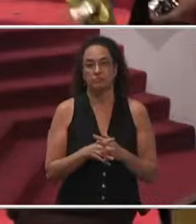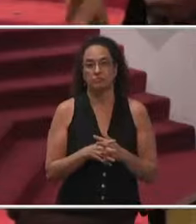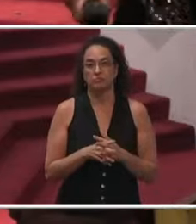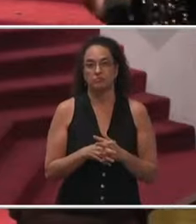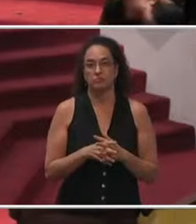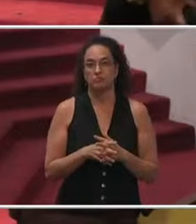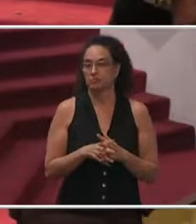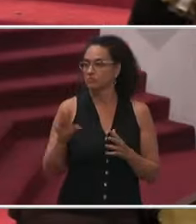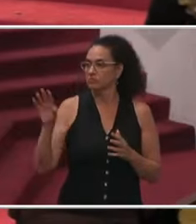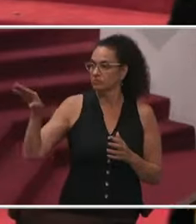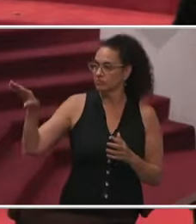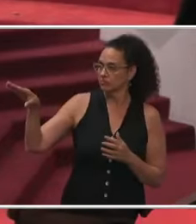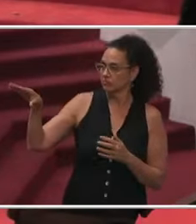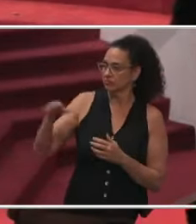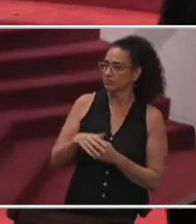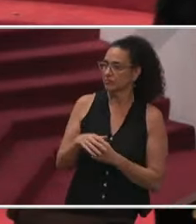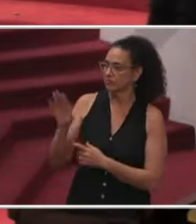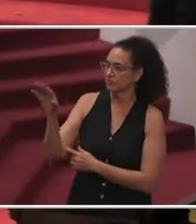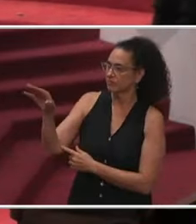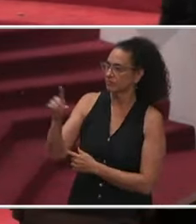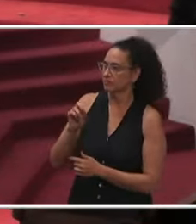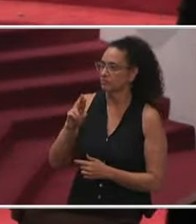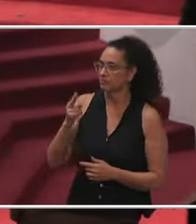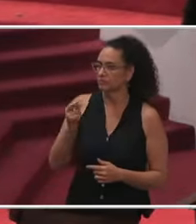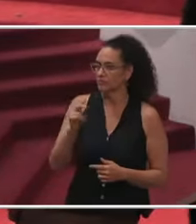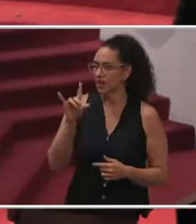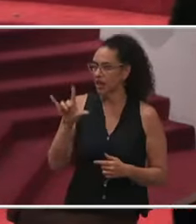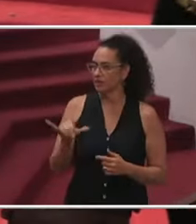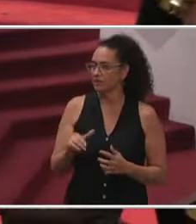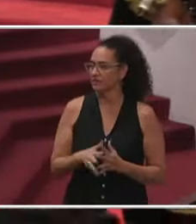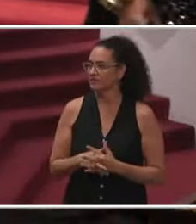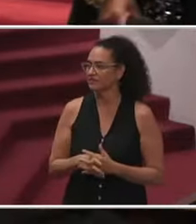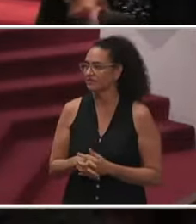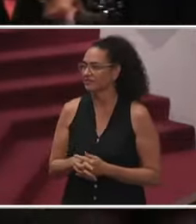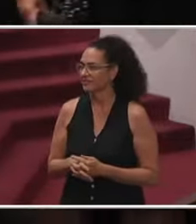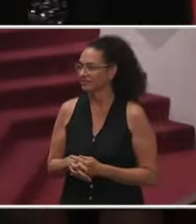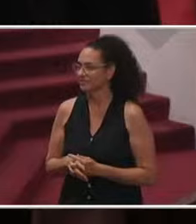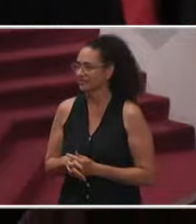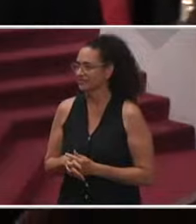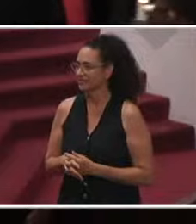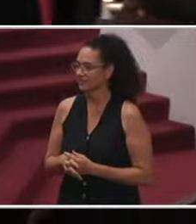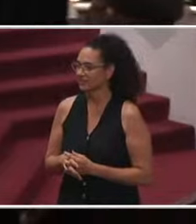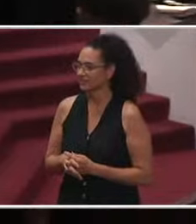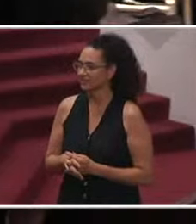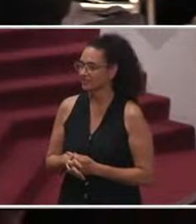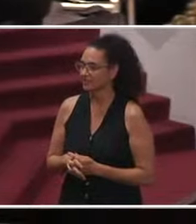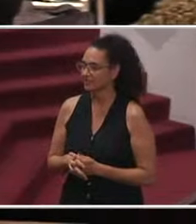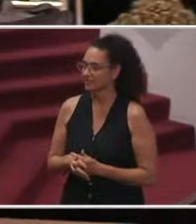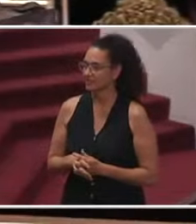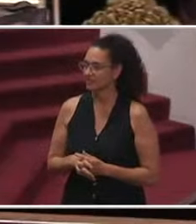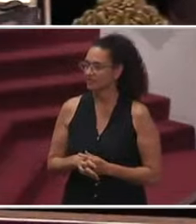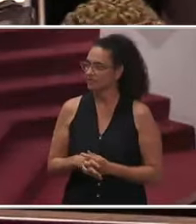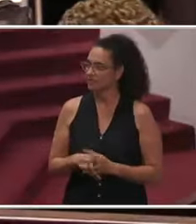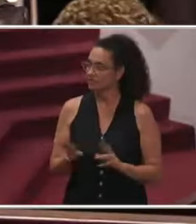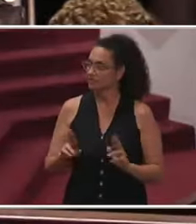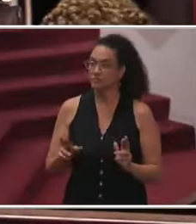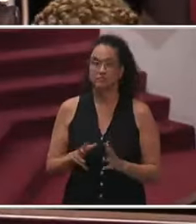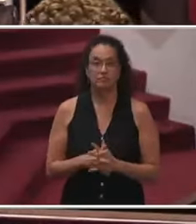on Dr. Holly. I'm going to step to the side. All right, here we go. Right here,